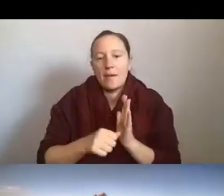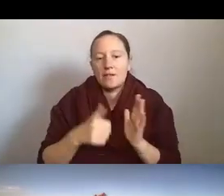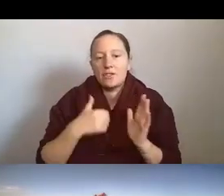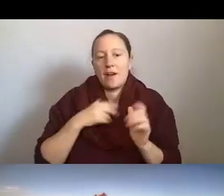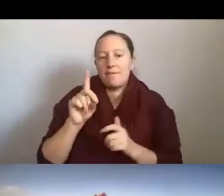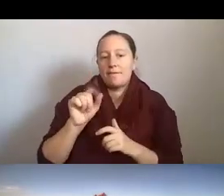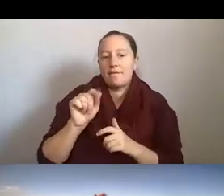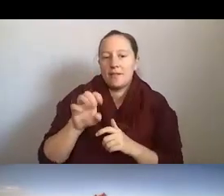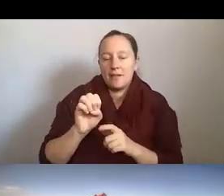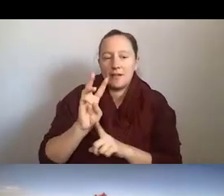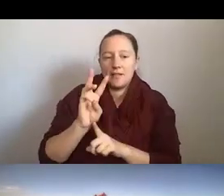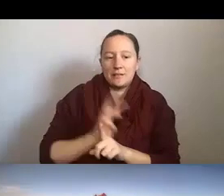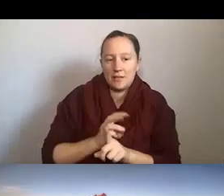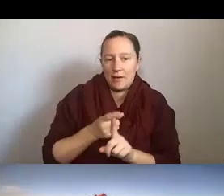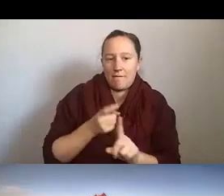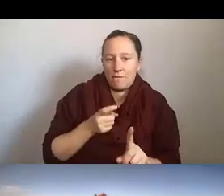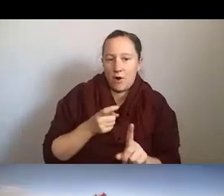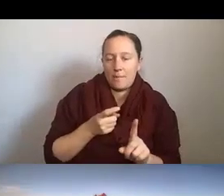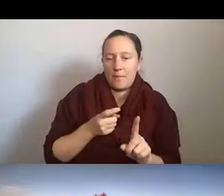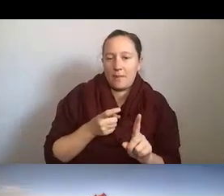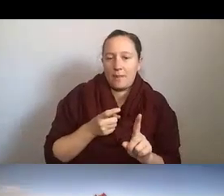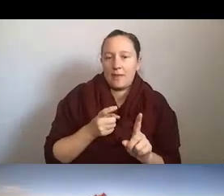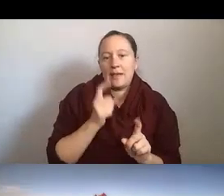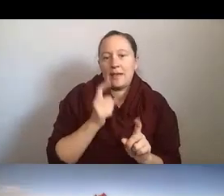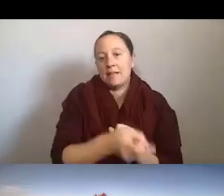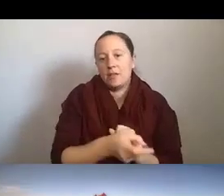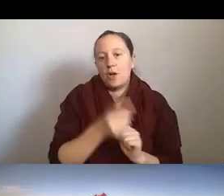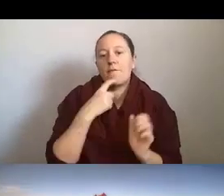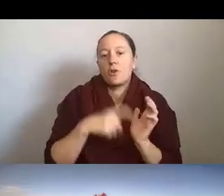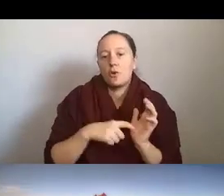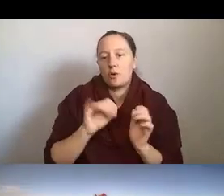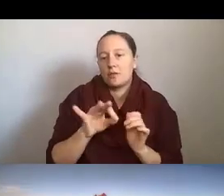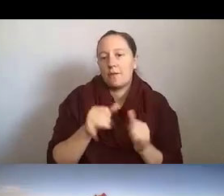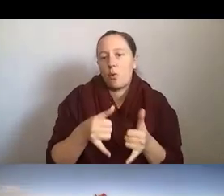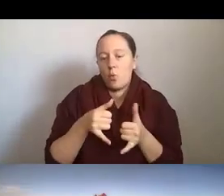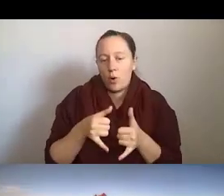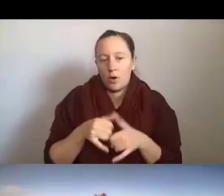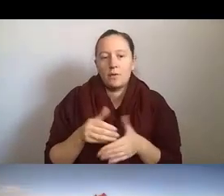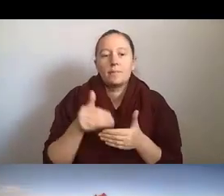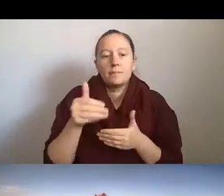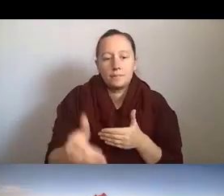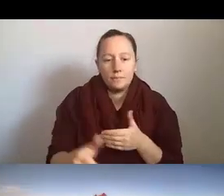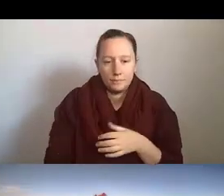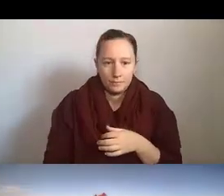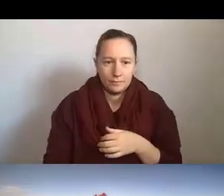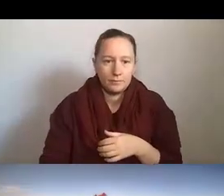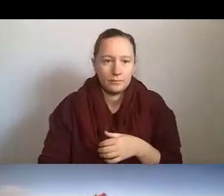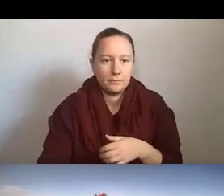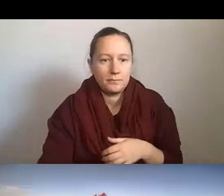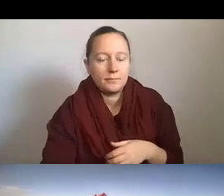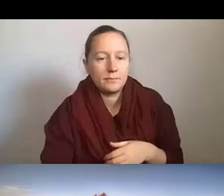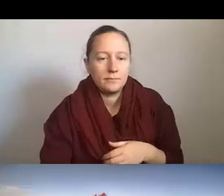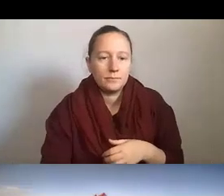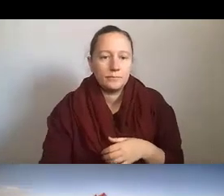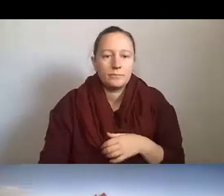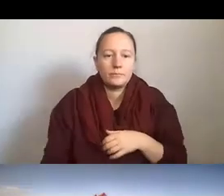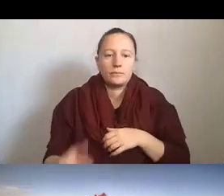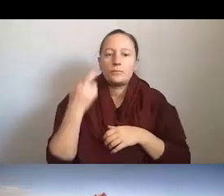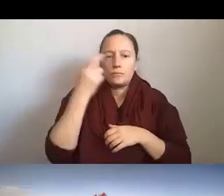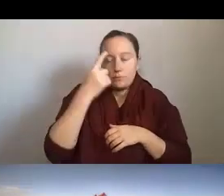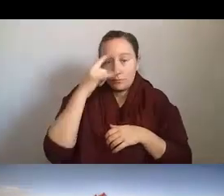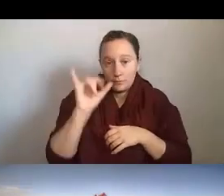is 6 months from the issue date of the notice of award. Next slide. The reason for this